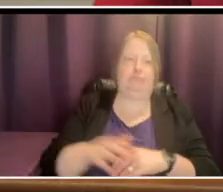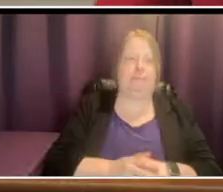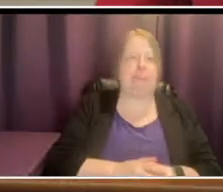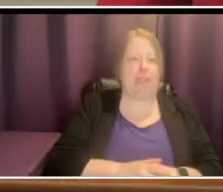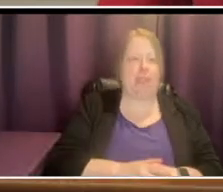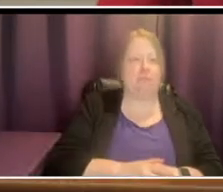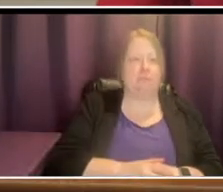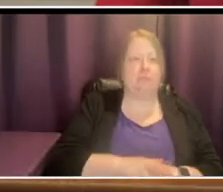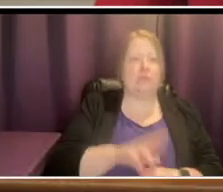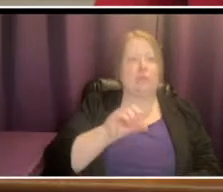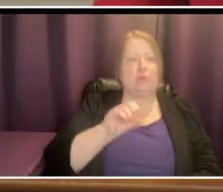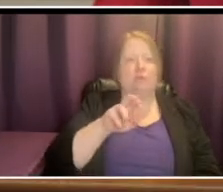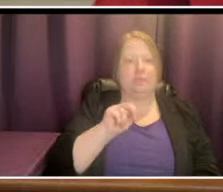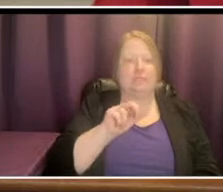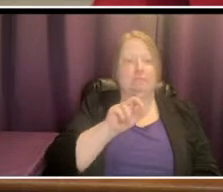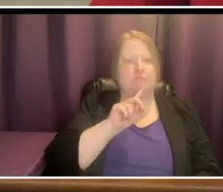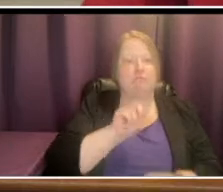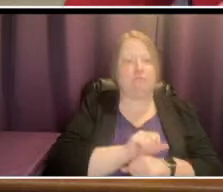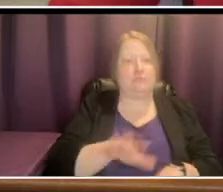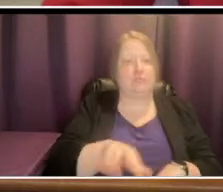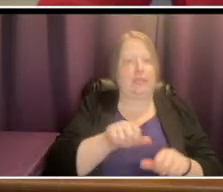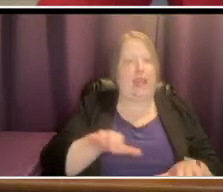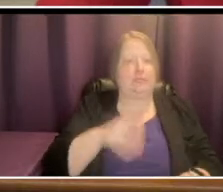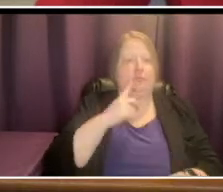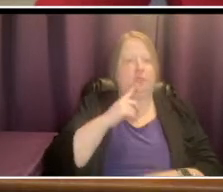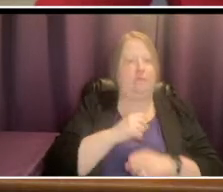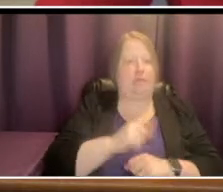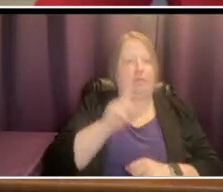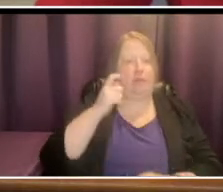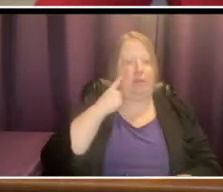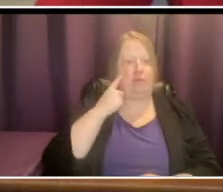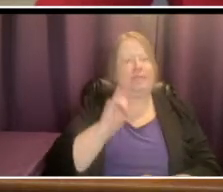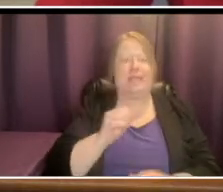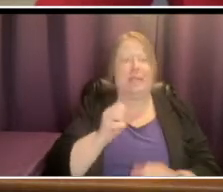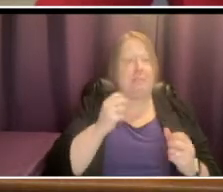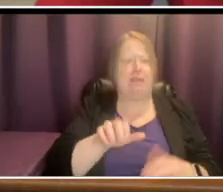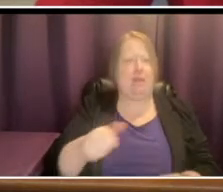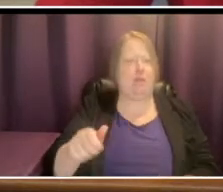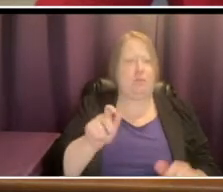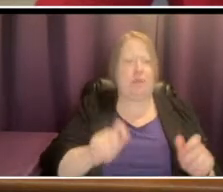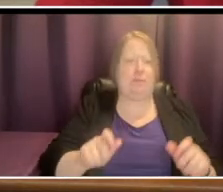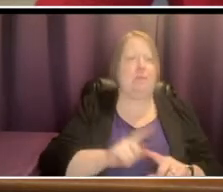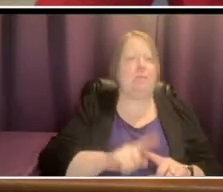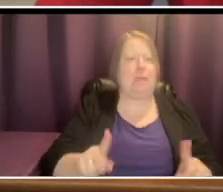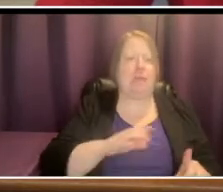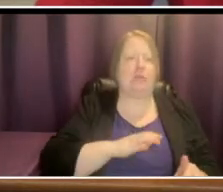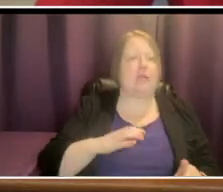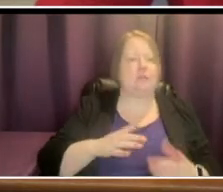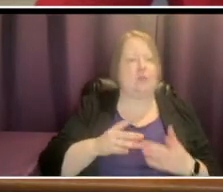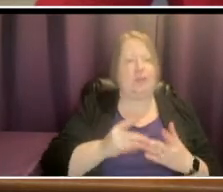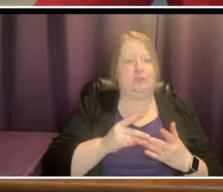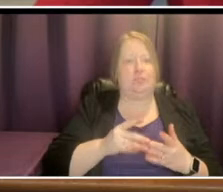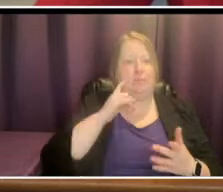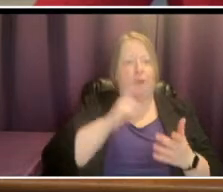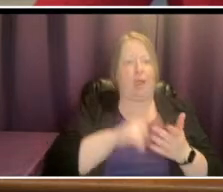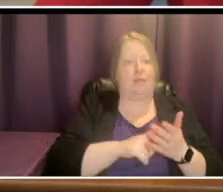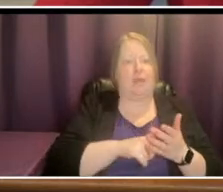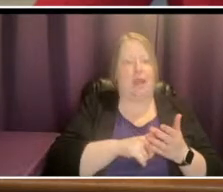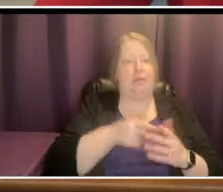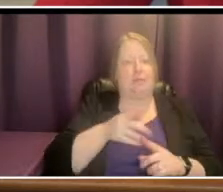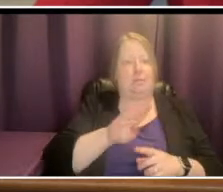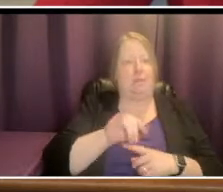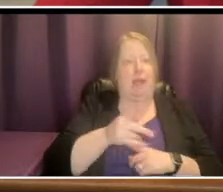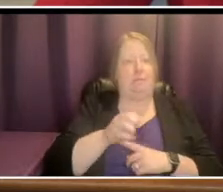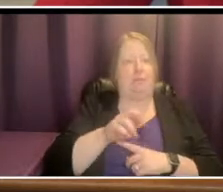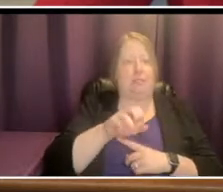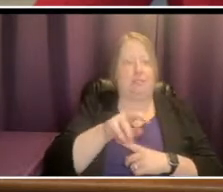but congressional leadership recognized on a bipartisan basis that President Trump was the only person who could get the mob to